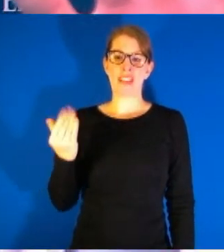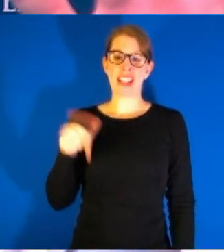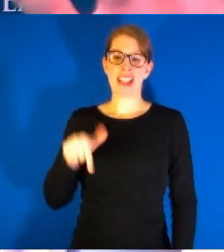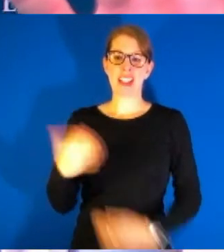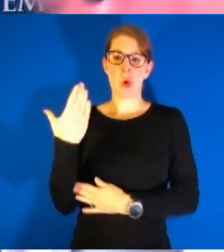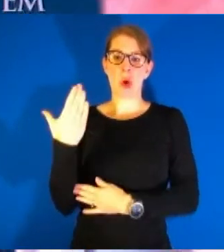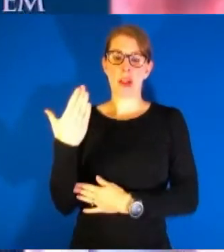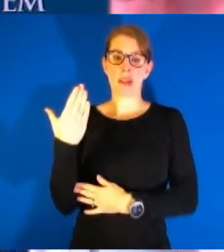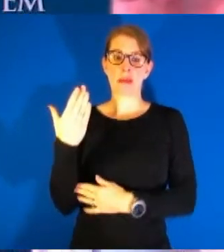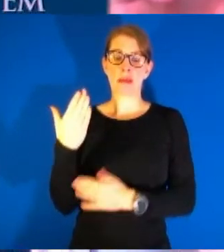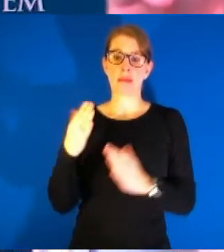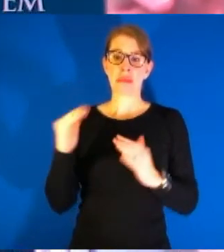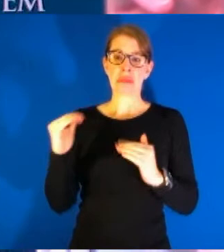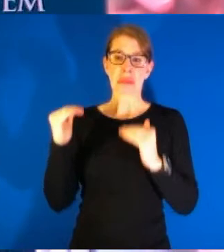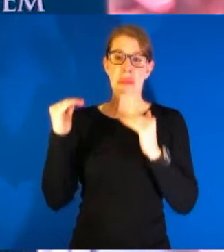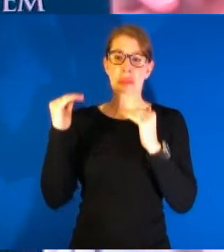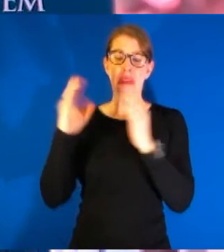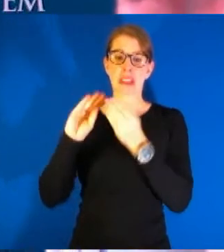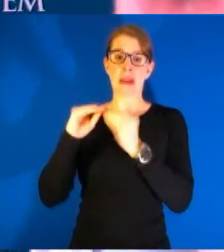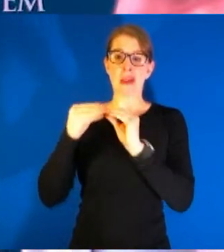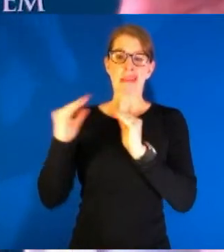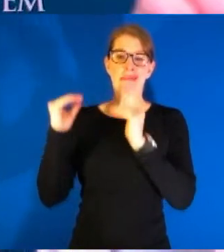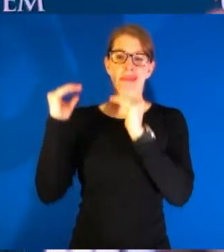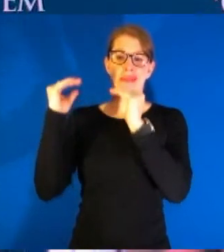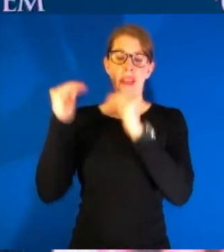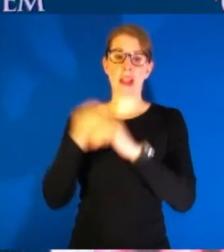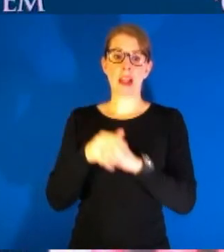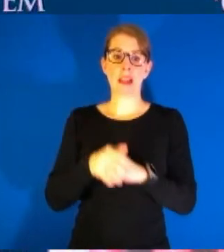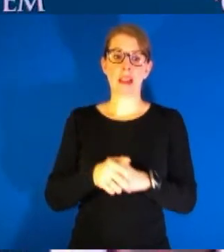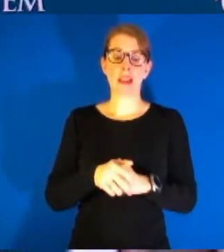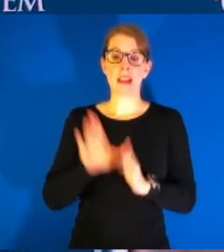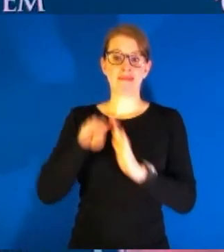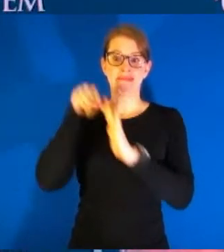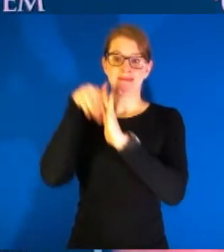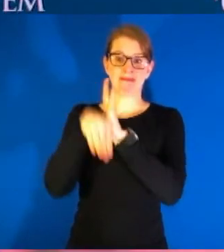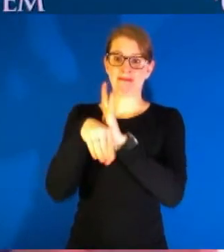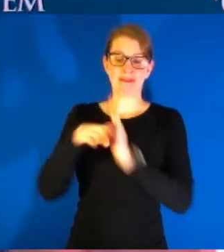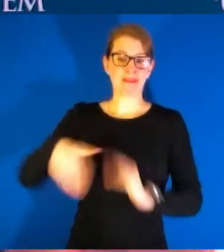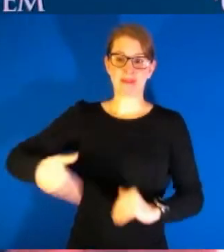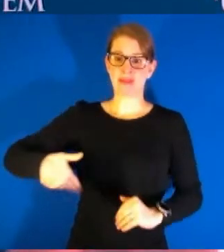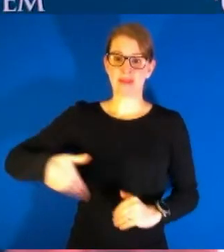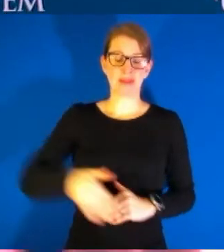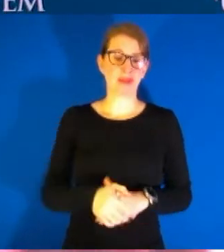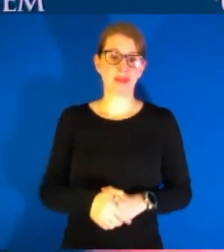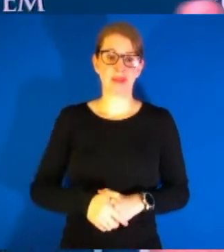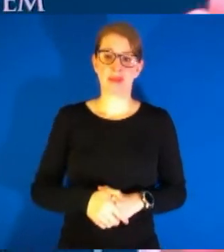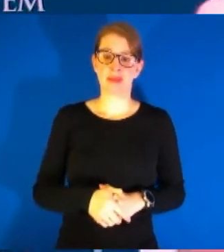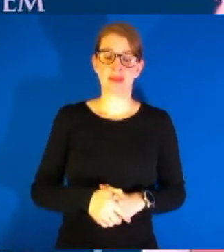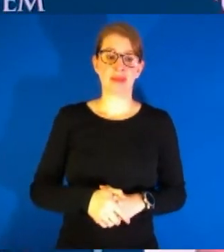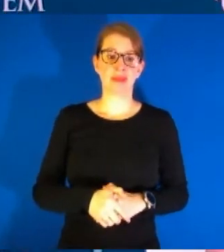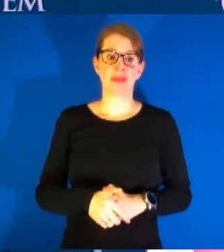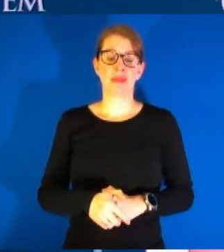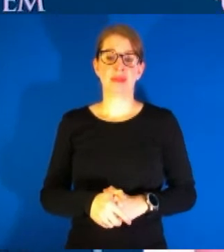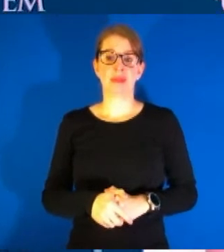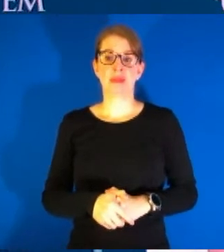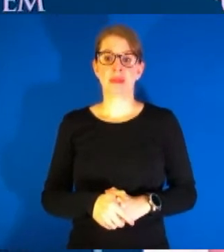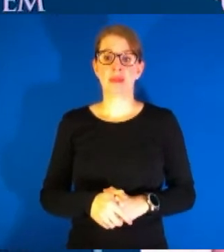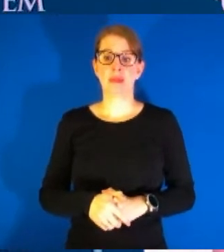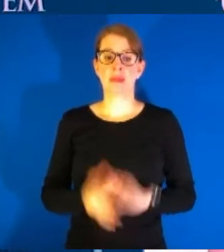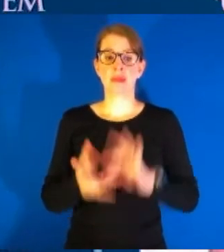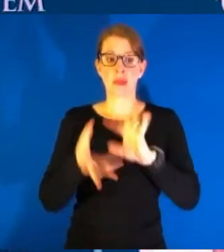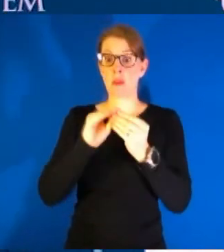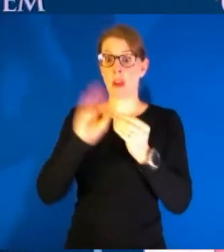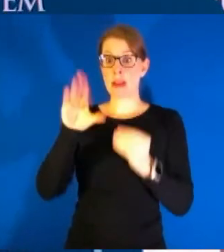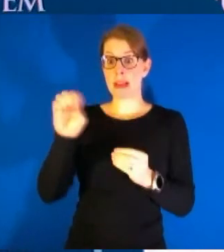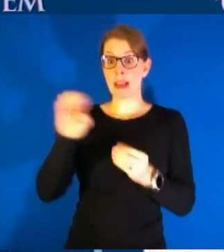really high. I do not believe that we're really seeing a big drop off right now. It's much too early to say that. And with the overall case numbers